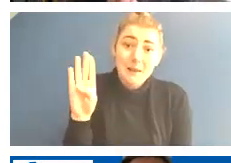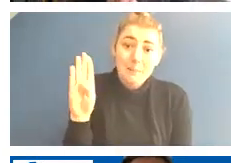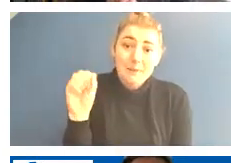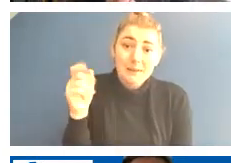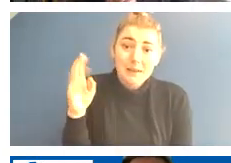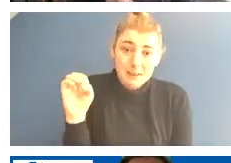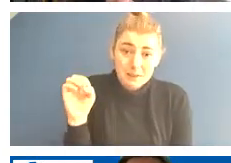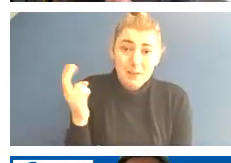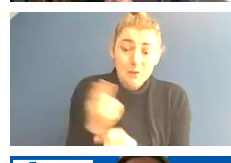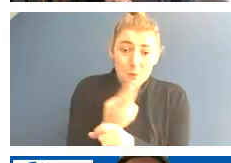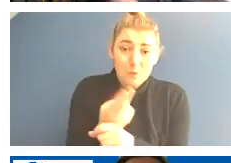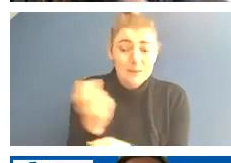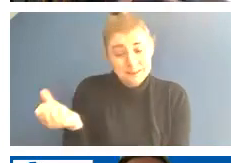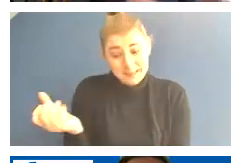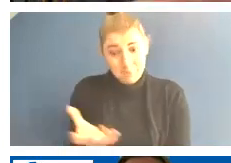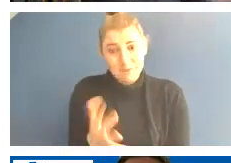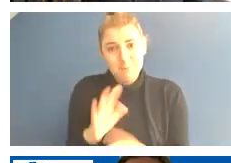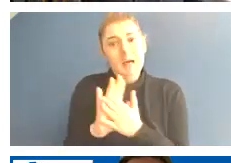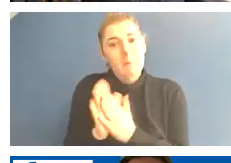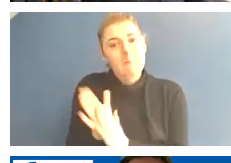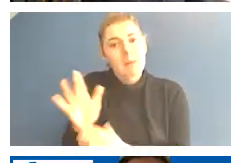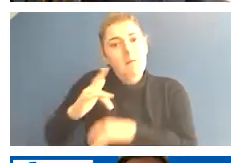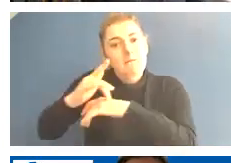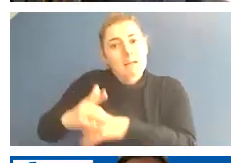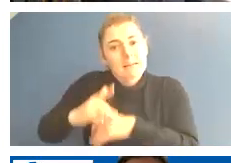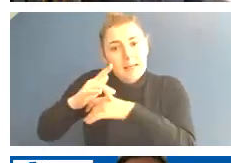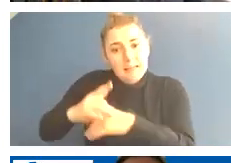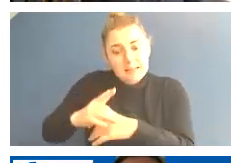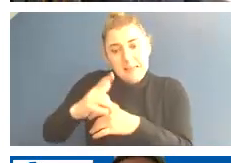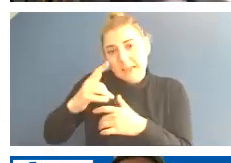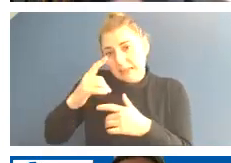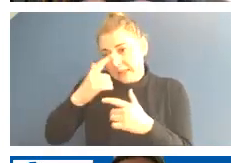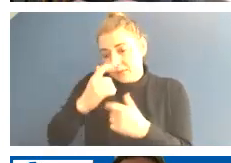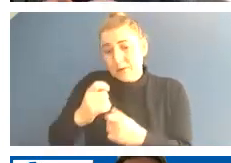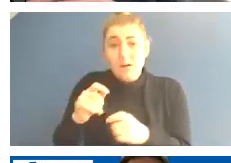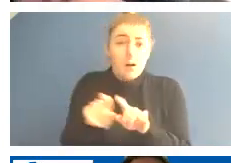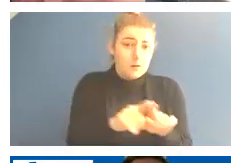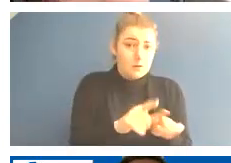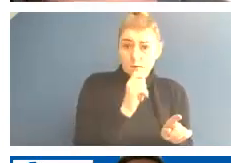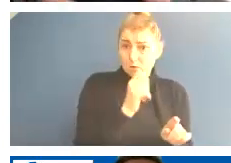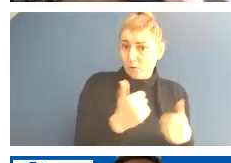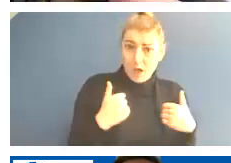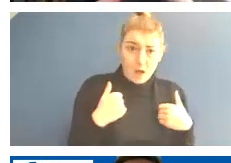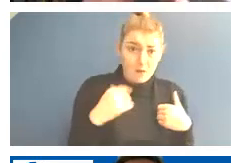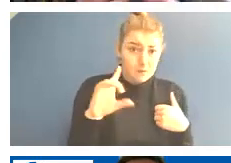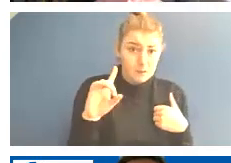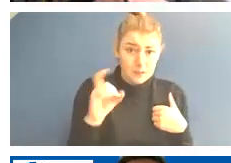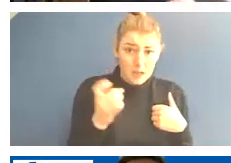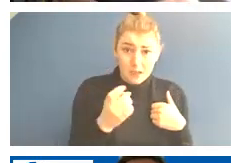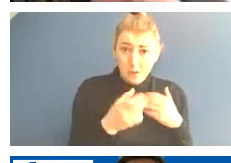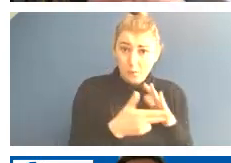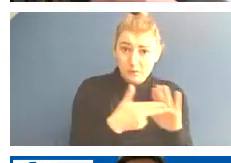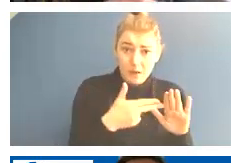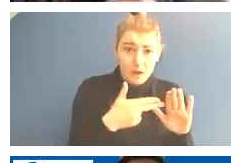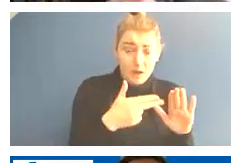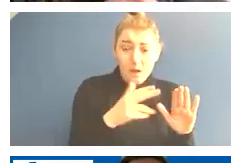that fixated interest. Also, those that may not have diagnosed autism, that's kind of where that